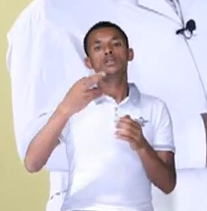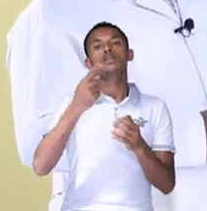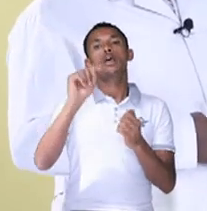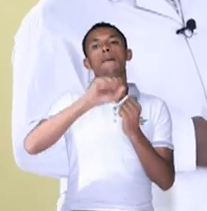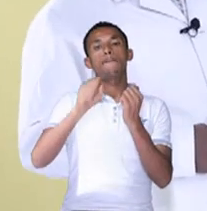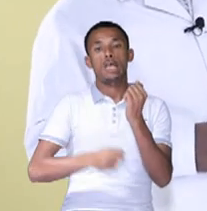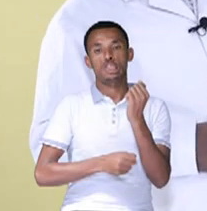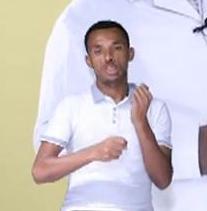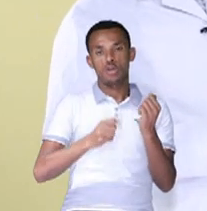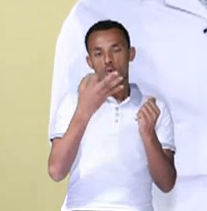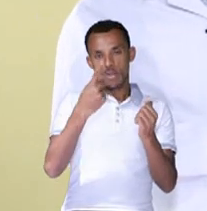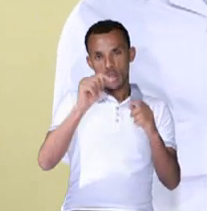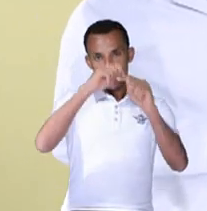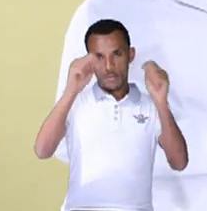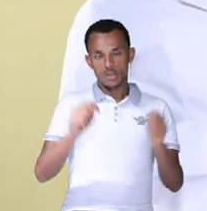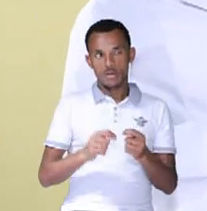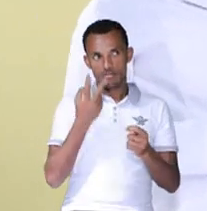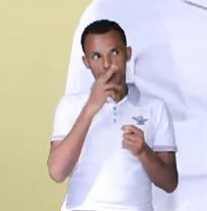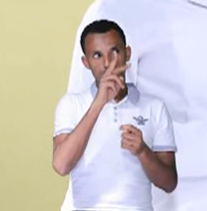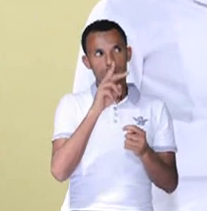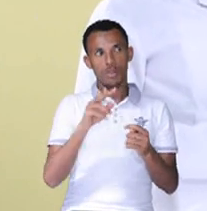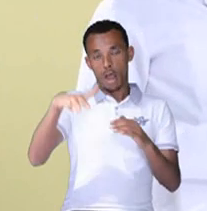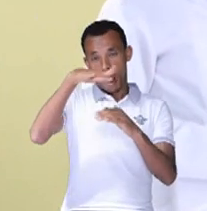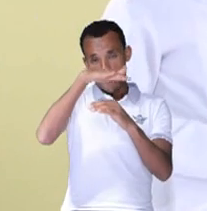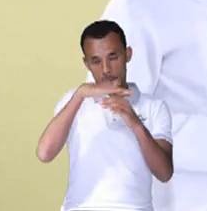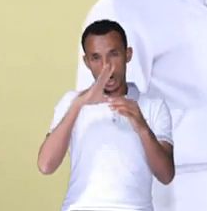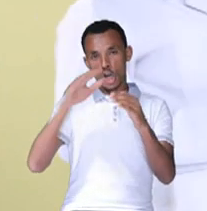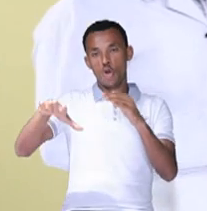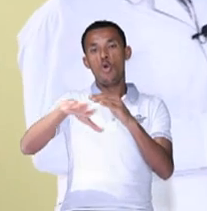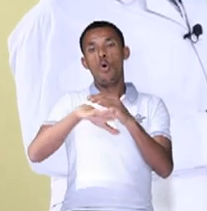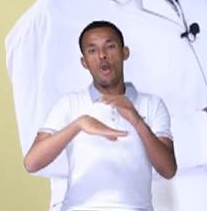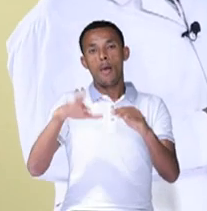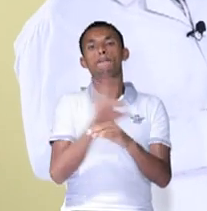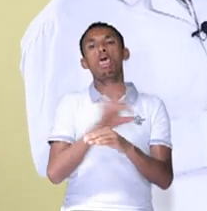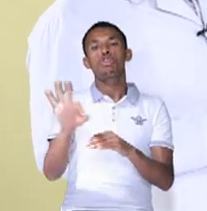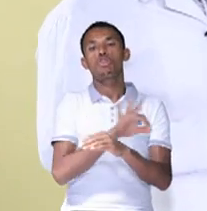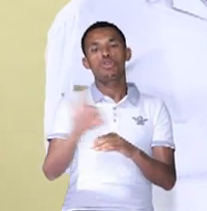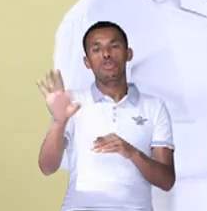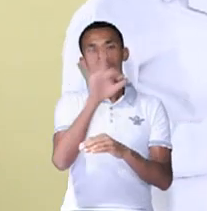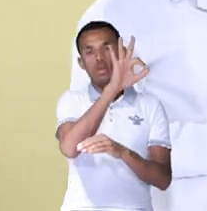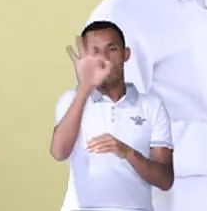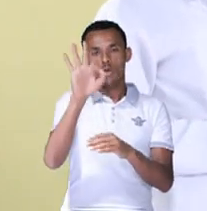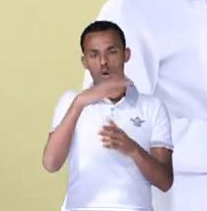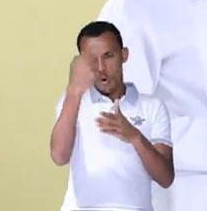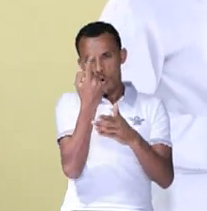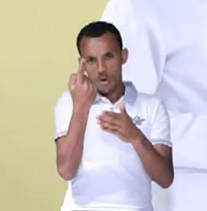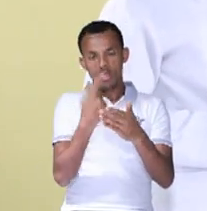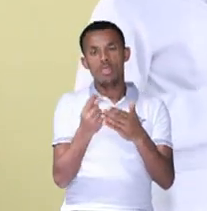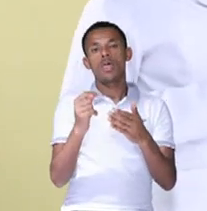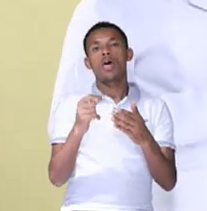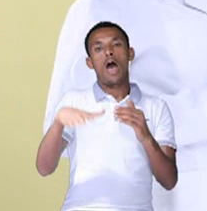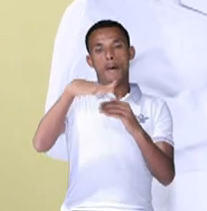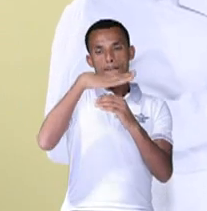trapezium. We have what on the trapezium? The upper and the lower base. So always the upper and the